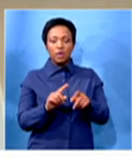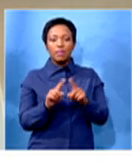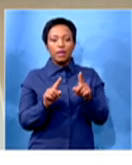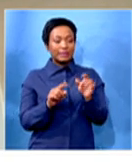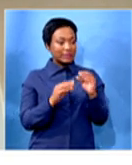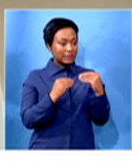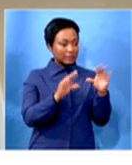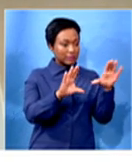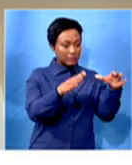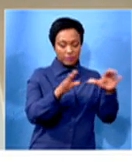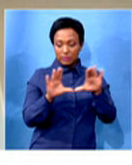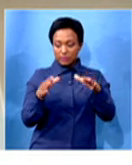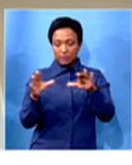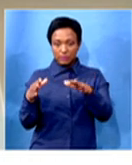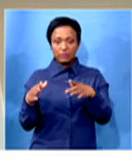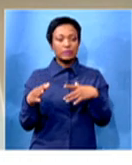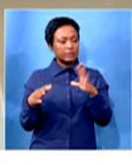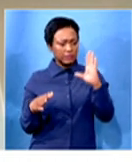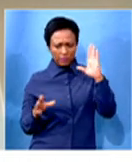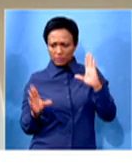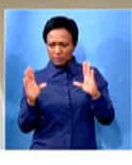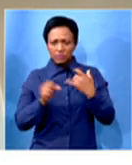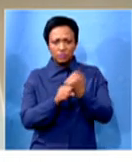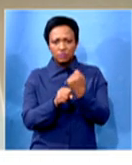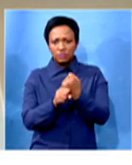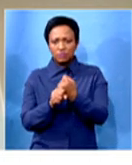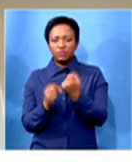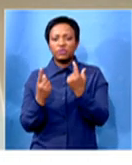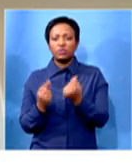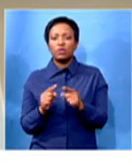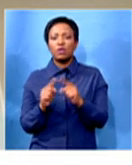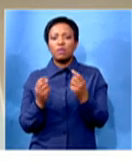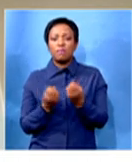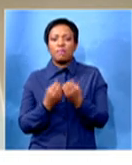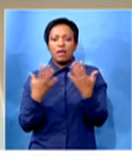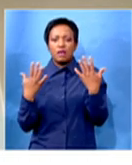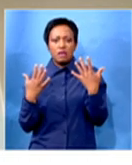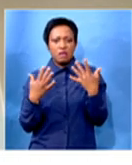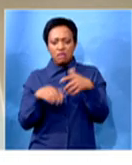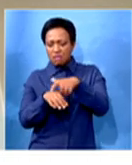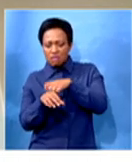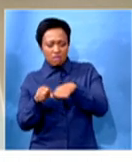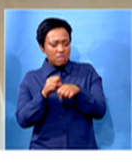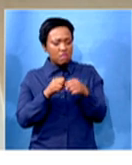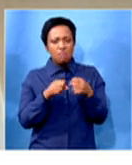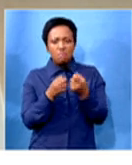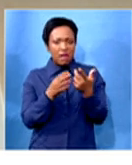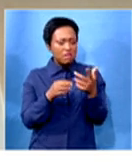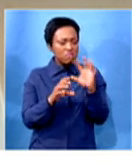has jumped in, and we have so many products, so many irons in the fire. I think the odds are really in our